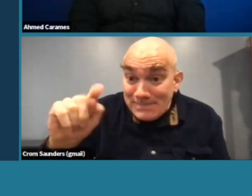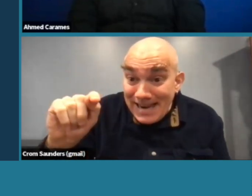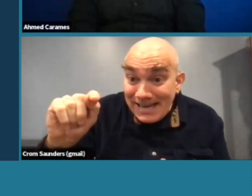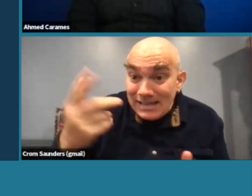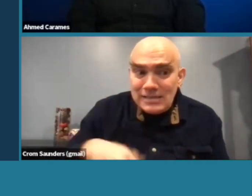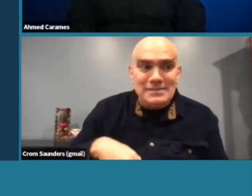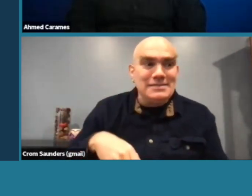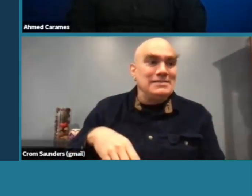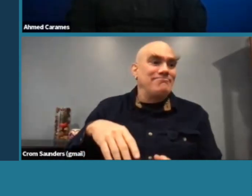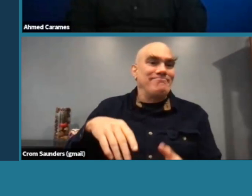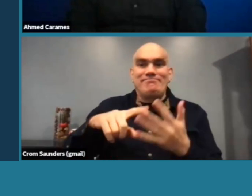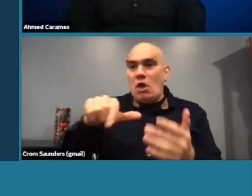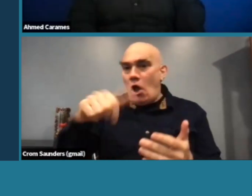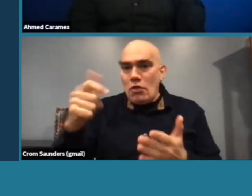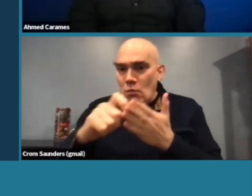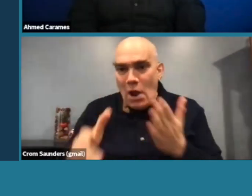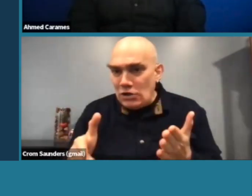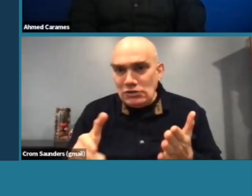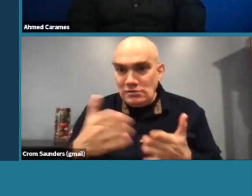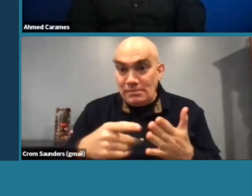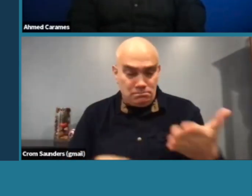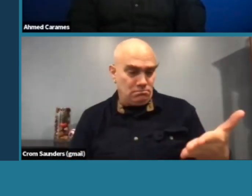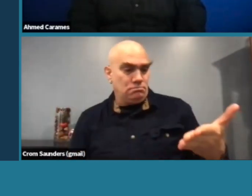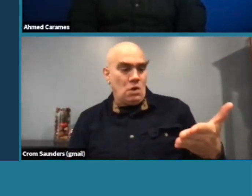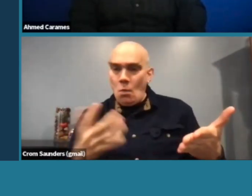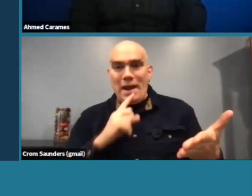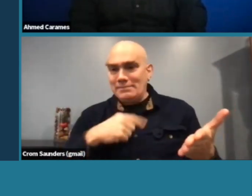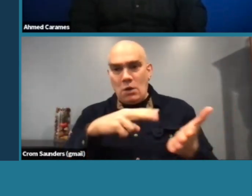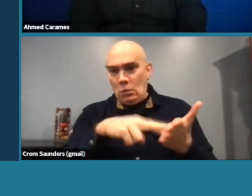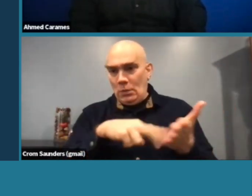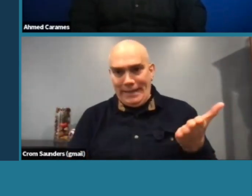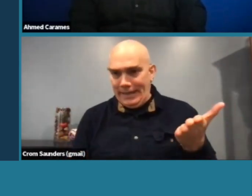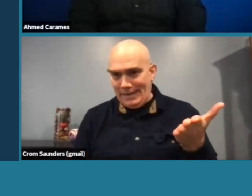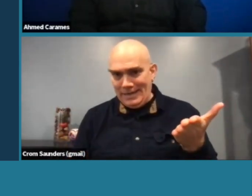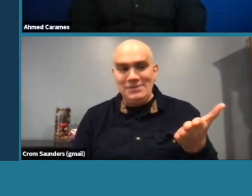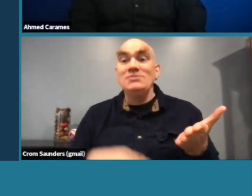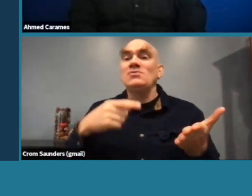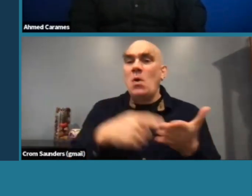language. I mean, Shakespeare, uh, there's a few other writers.